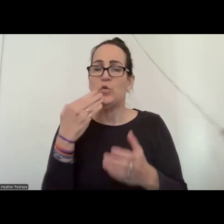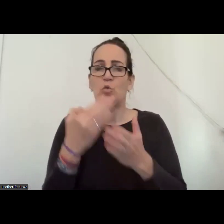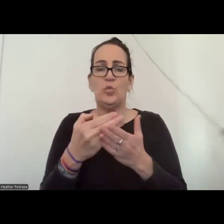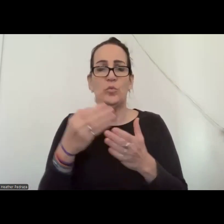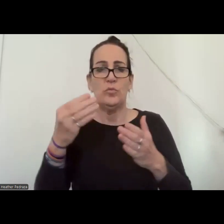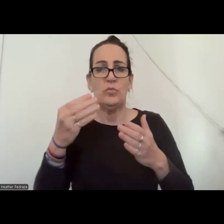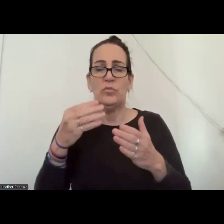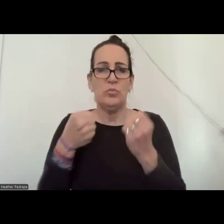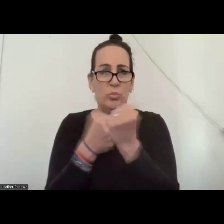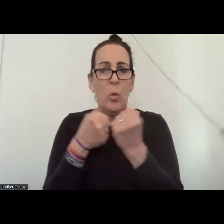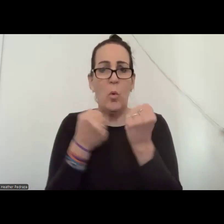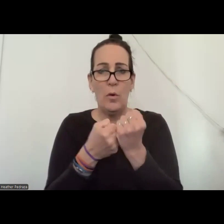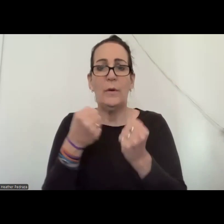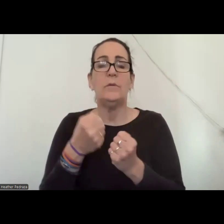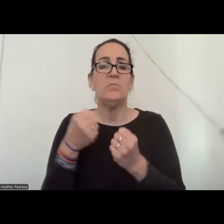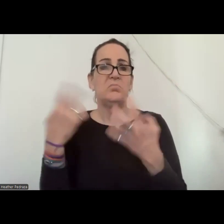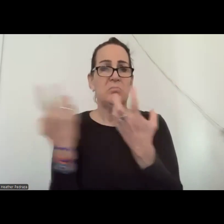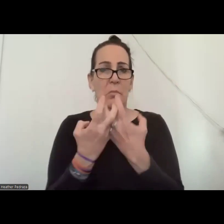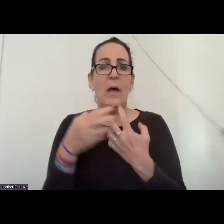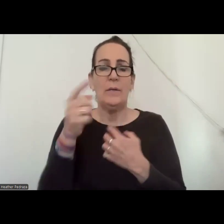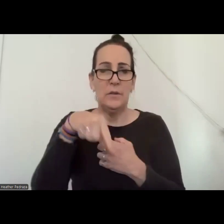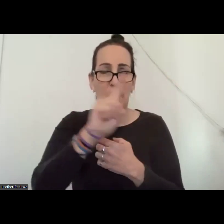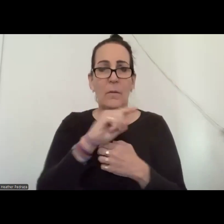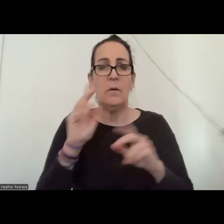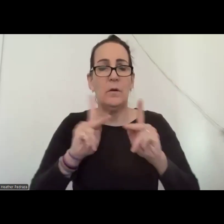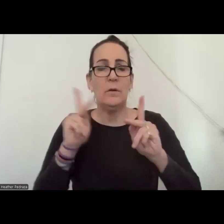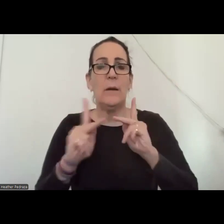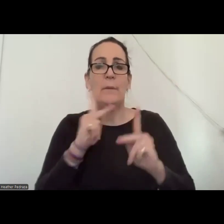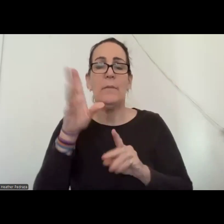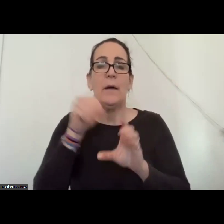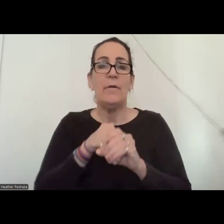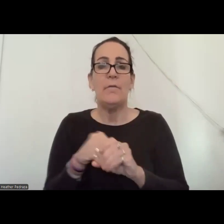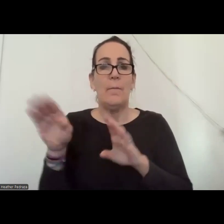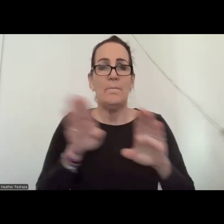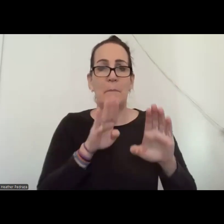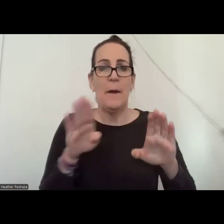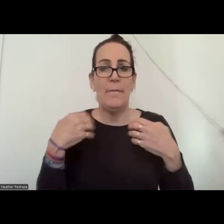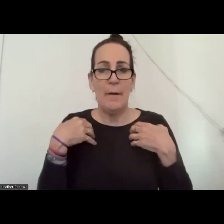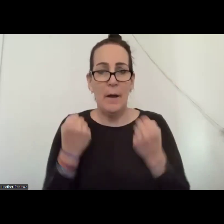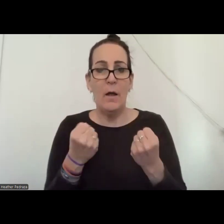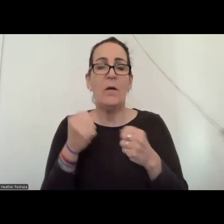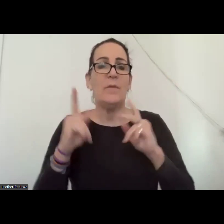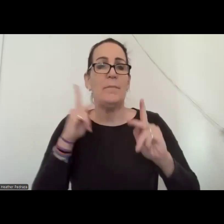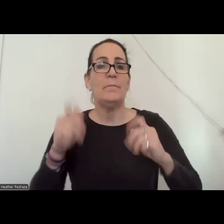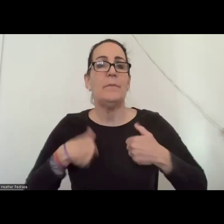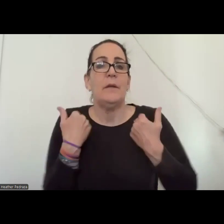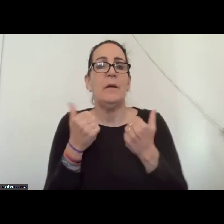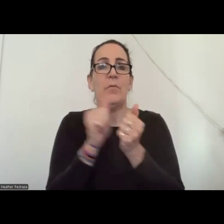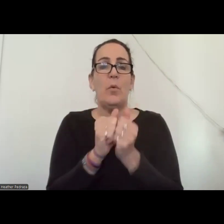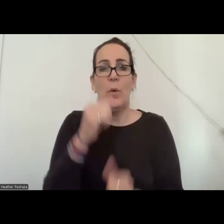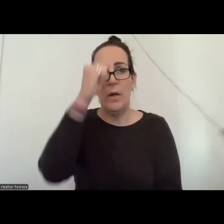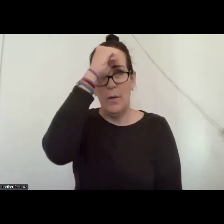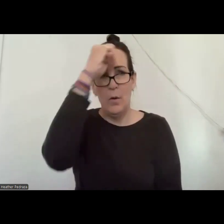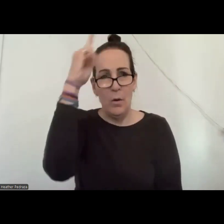the behavioral health needs of people living with Alzheimer's, dementia, as well as family caregivers.